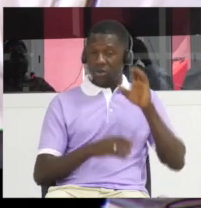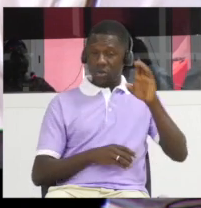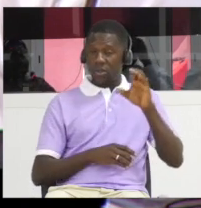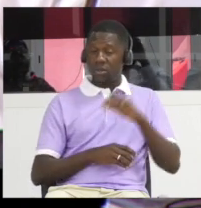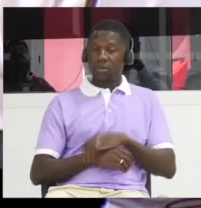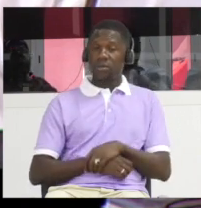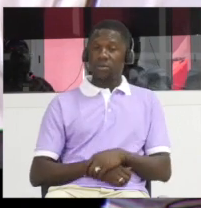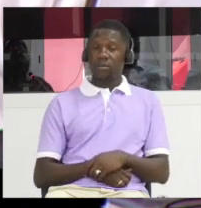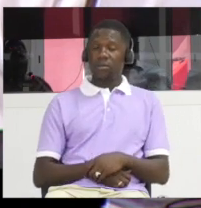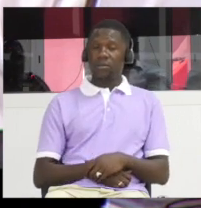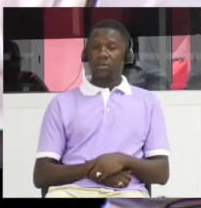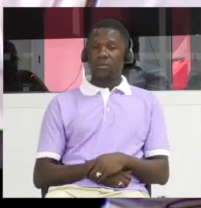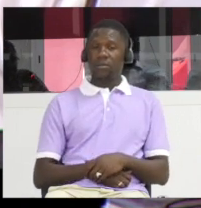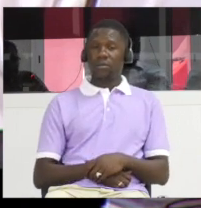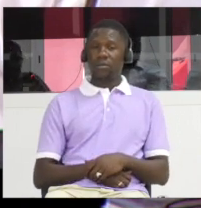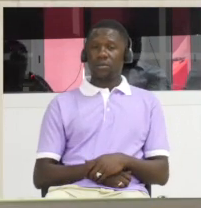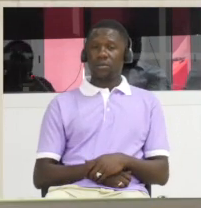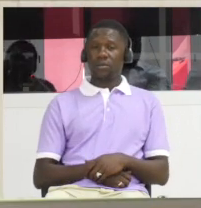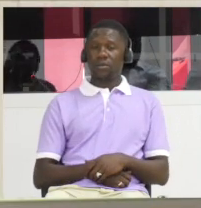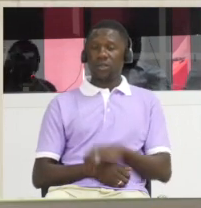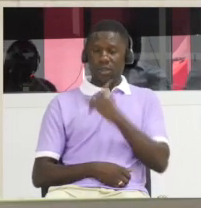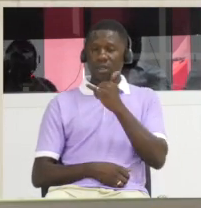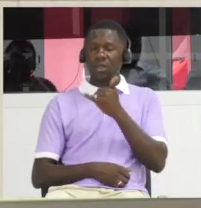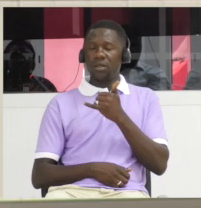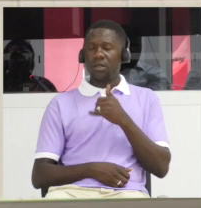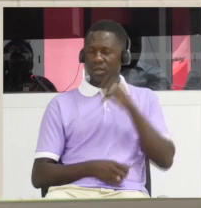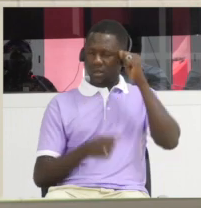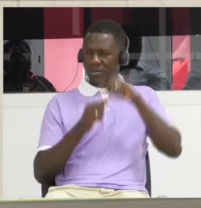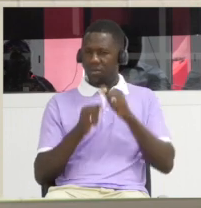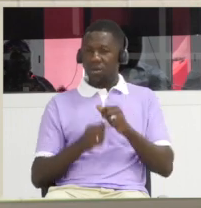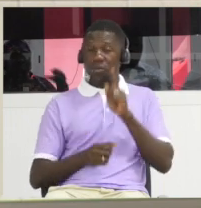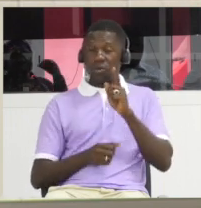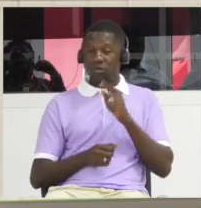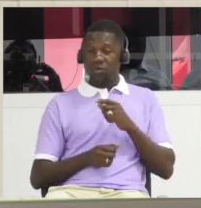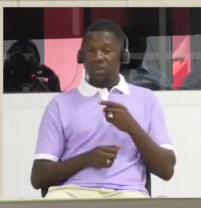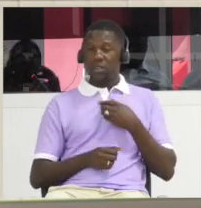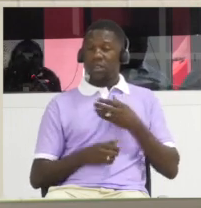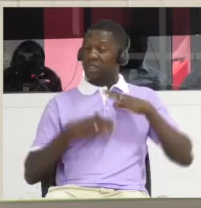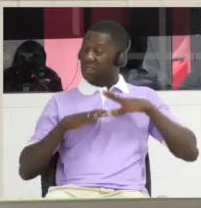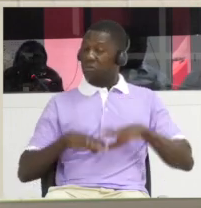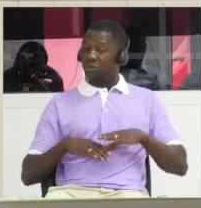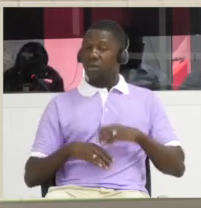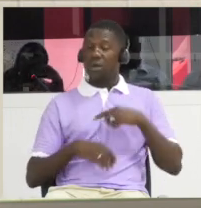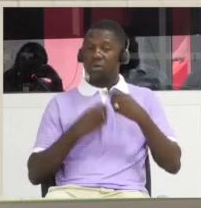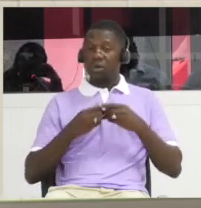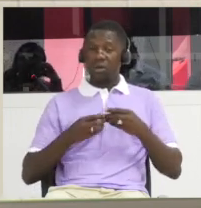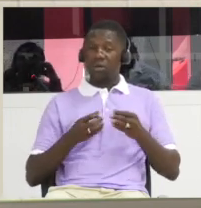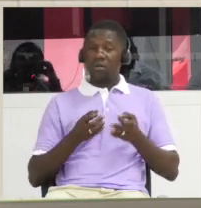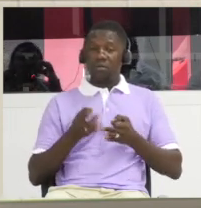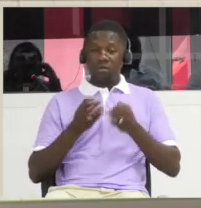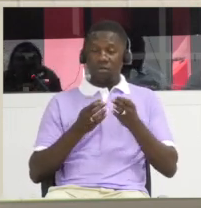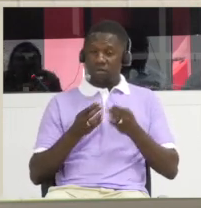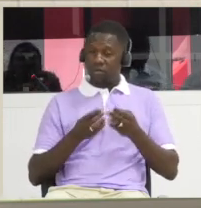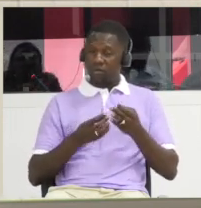Yeah. One of them expressed disappointment that the finance minister had left with the former